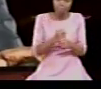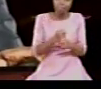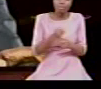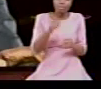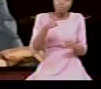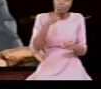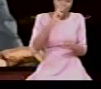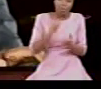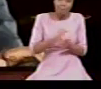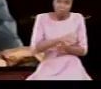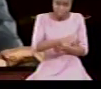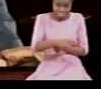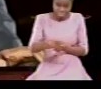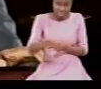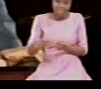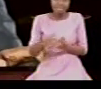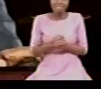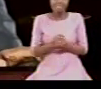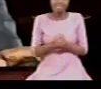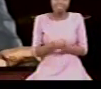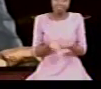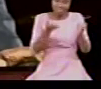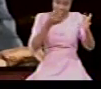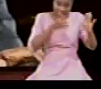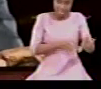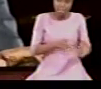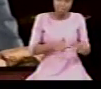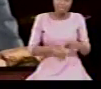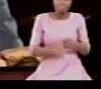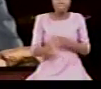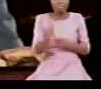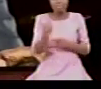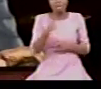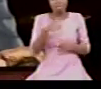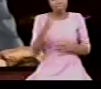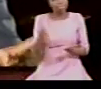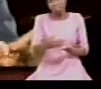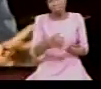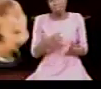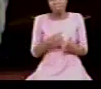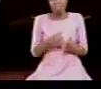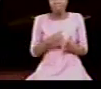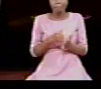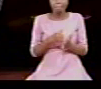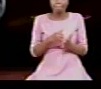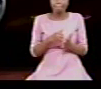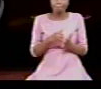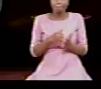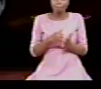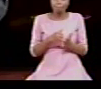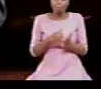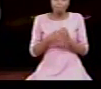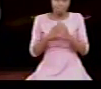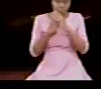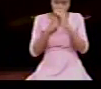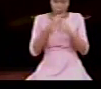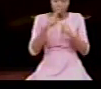sowing. You're sowing death through yourself, and you reap it. The fact that when one is reaping